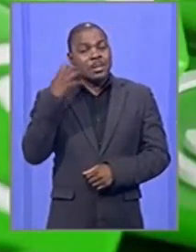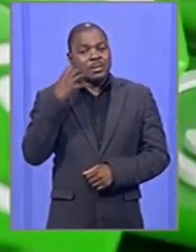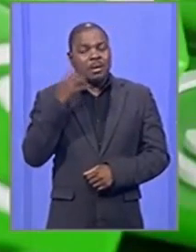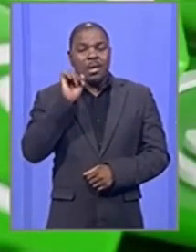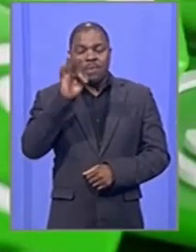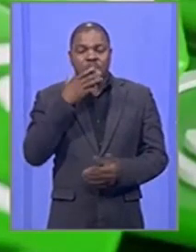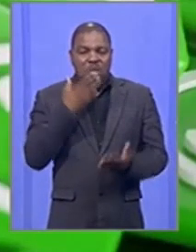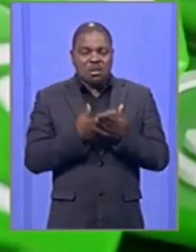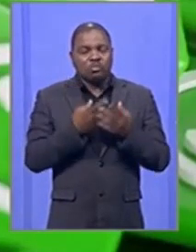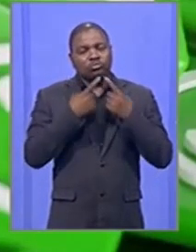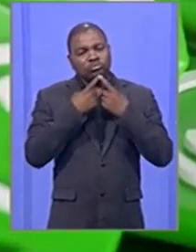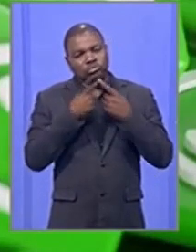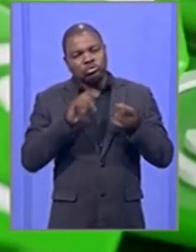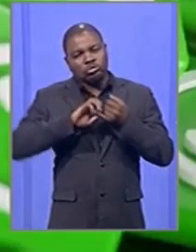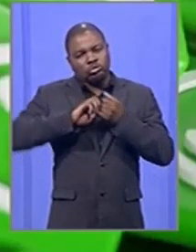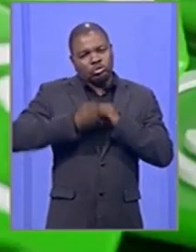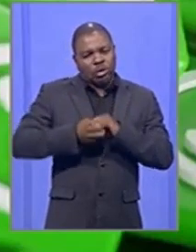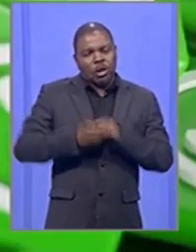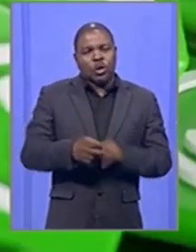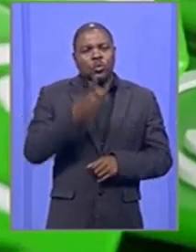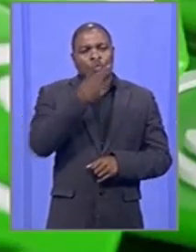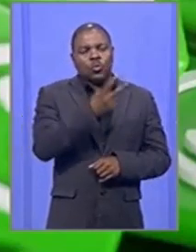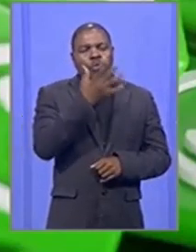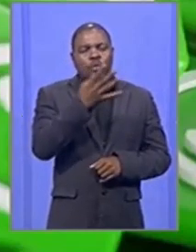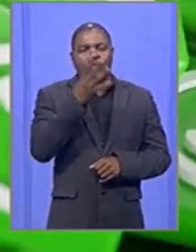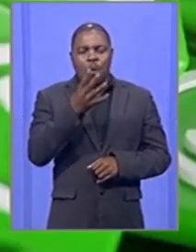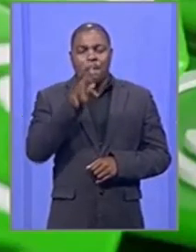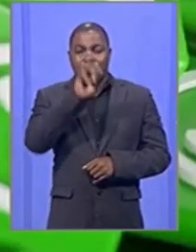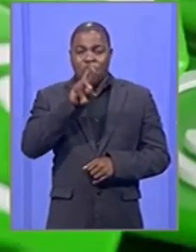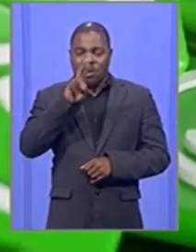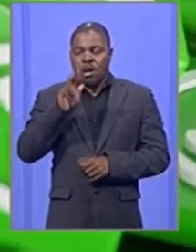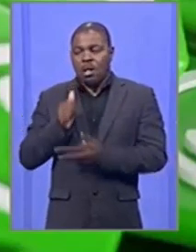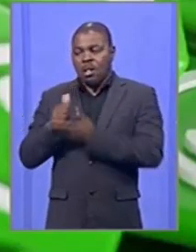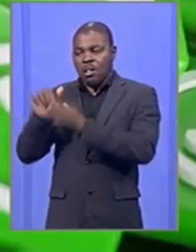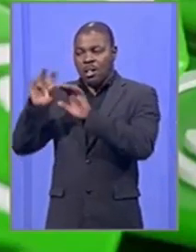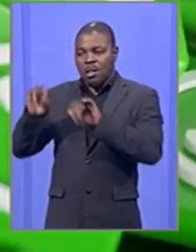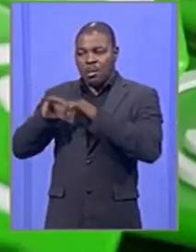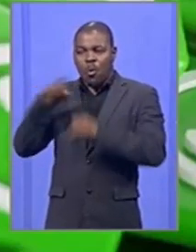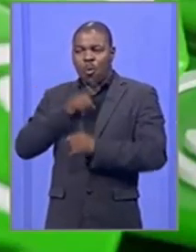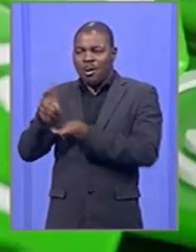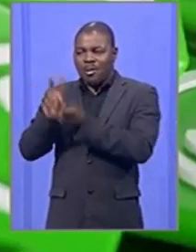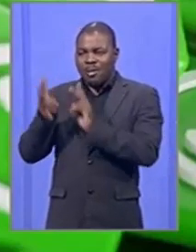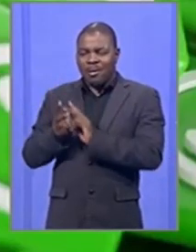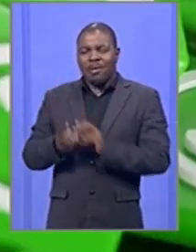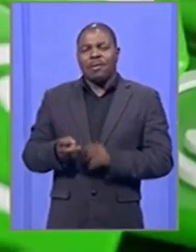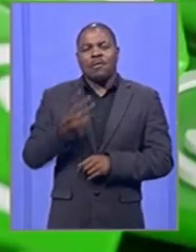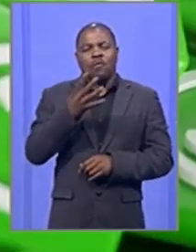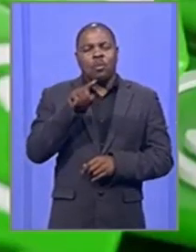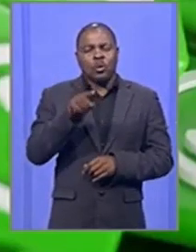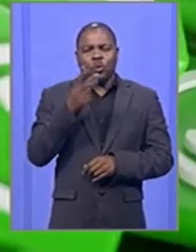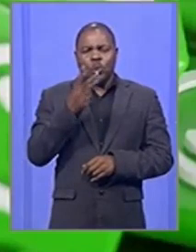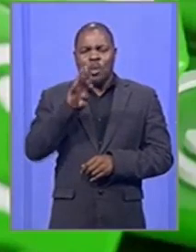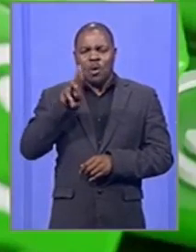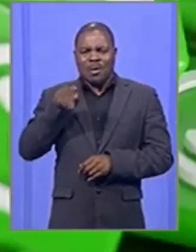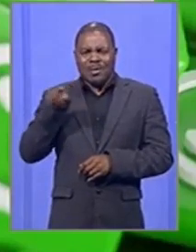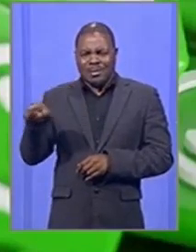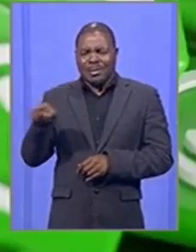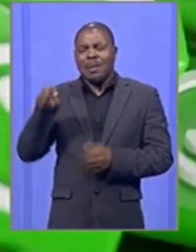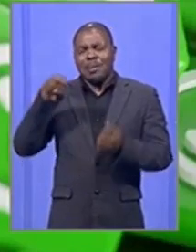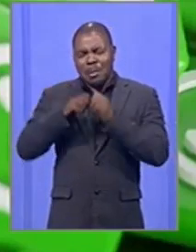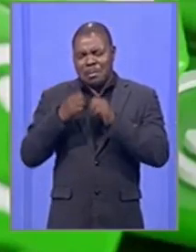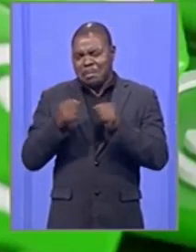go imolola Eskom ka 254 billion godimo ga sekoloto se e na le sone sa 442 billion e tlo nolola le kagare ga mathata kare